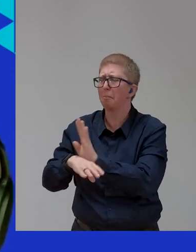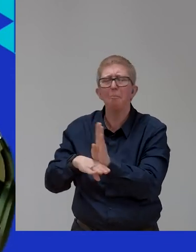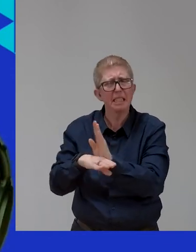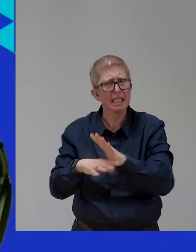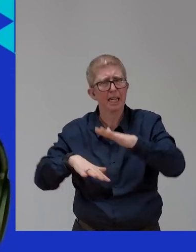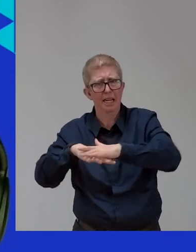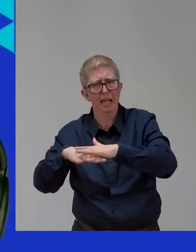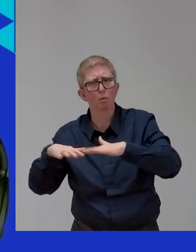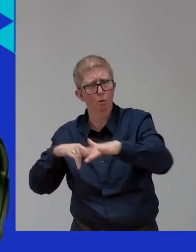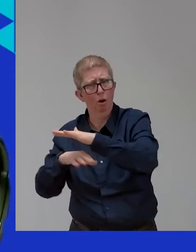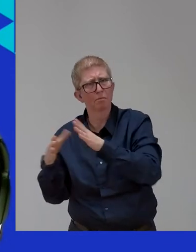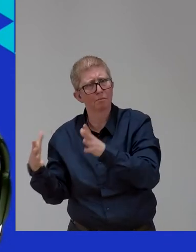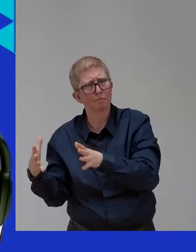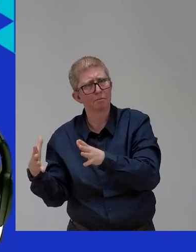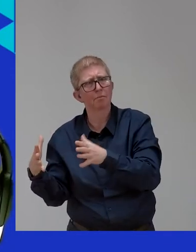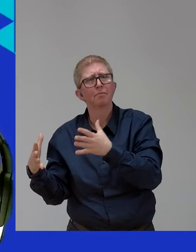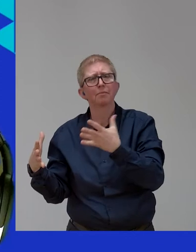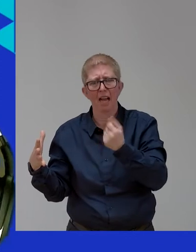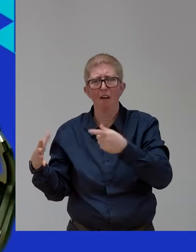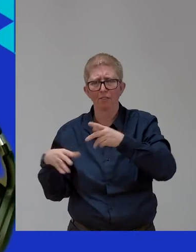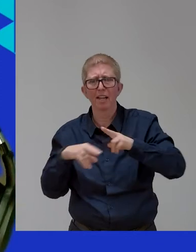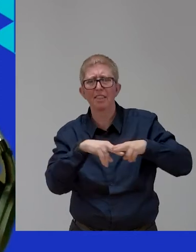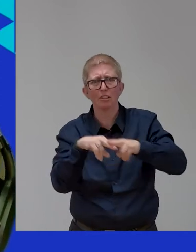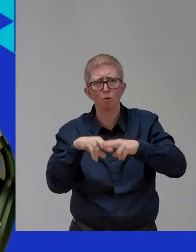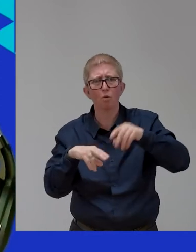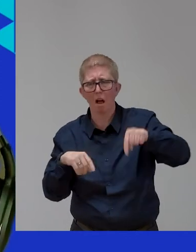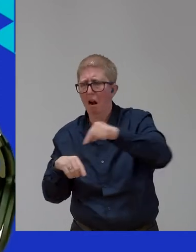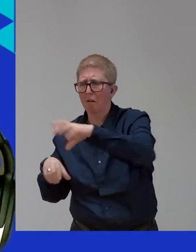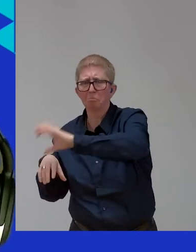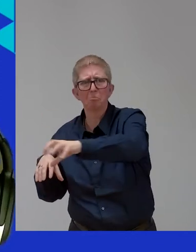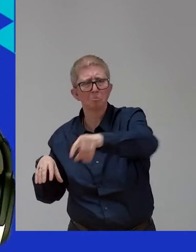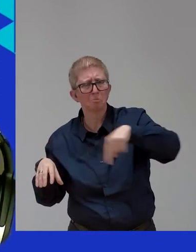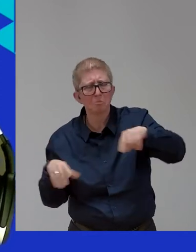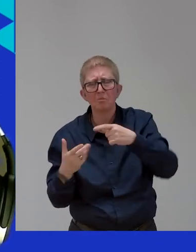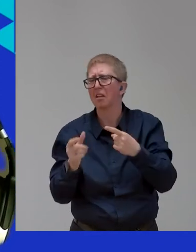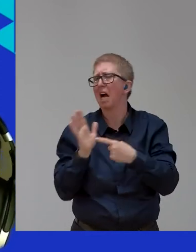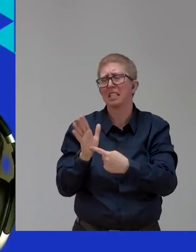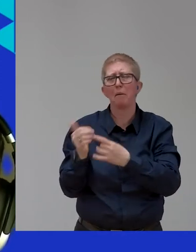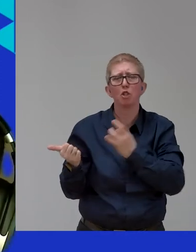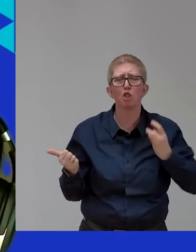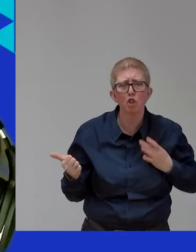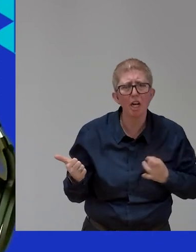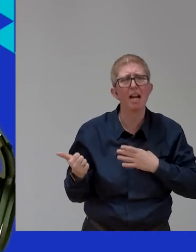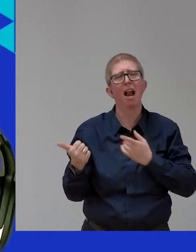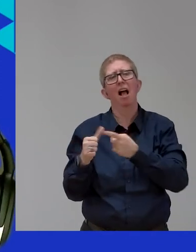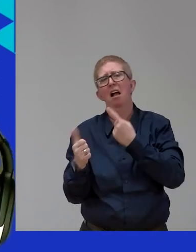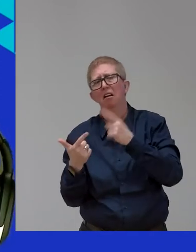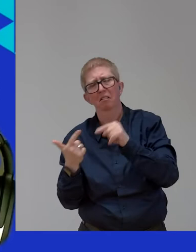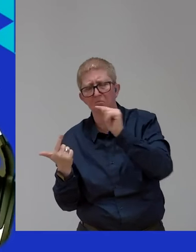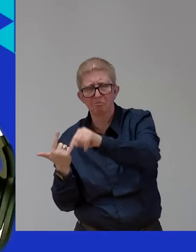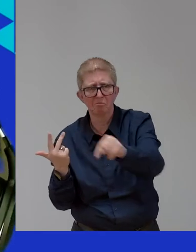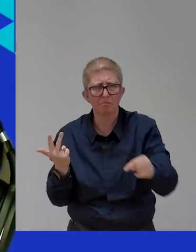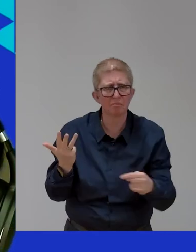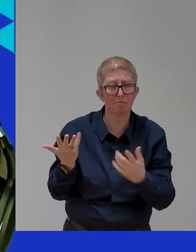also, as you know, in Chile. We also work with the public sector as an employer, for example, with Canada, New York City,